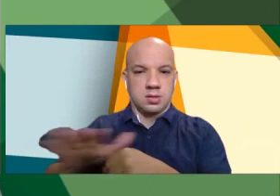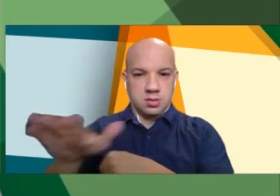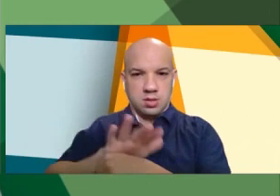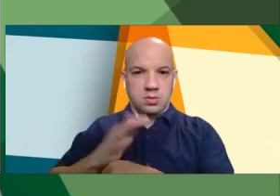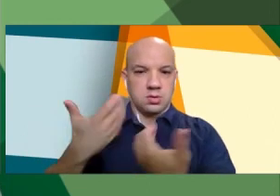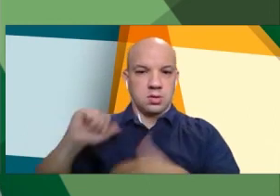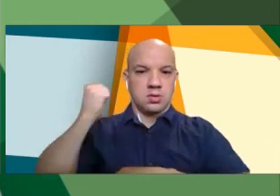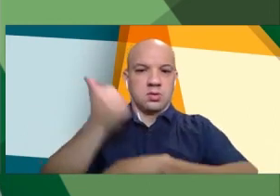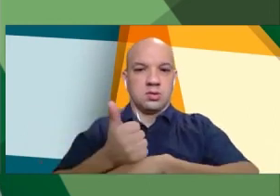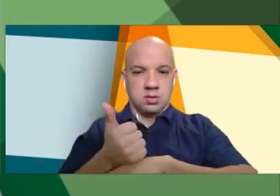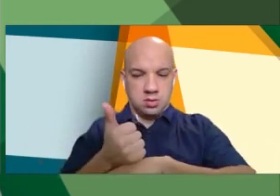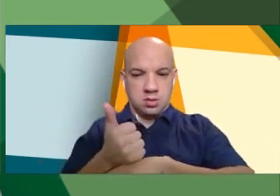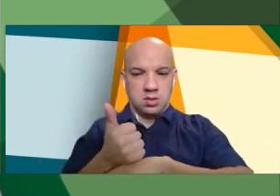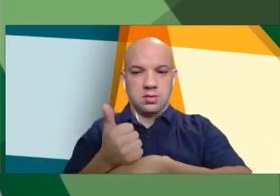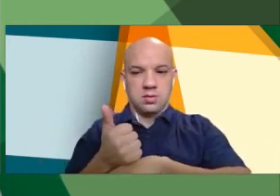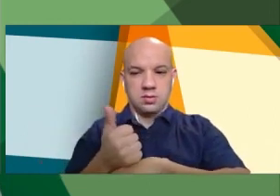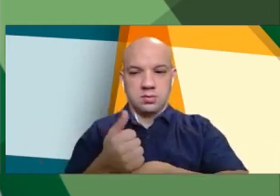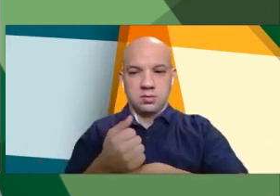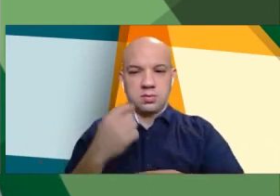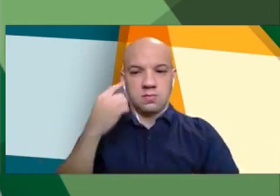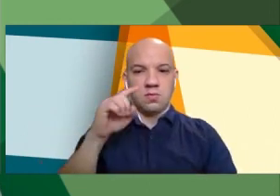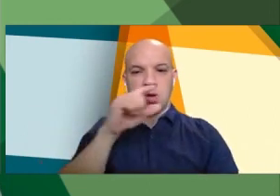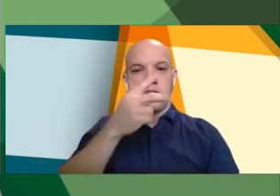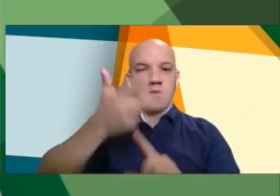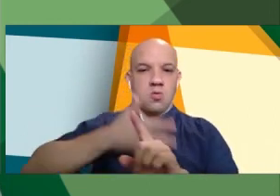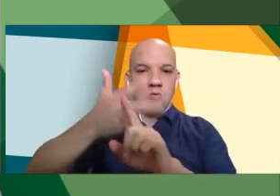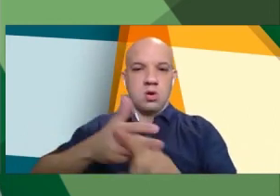dates for that quarterly report. We just